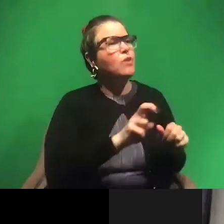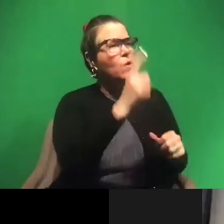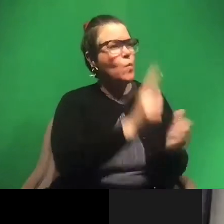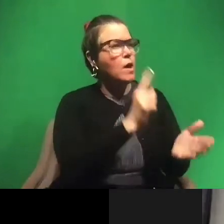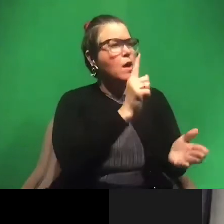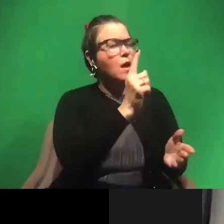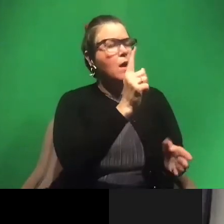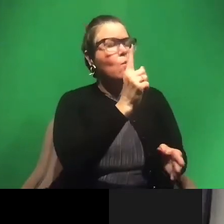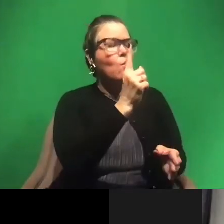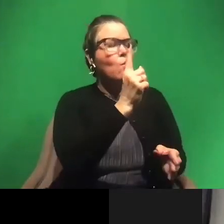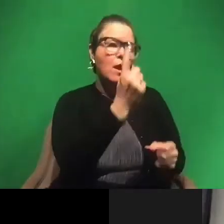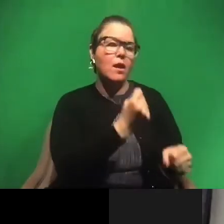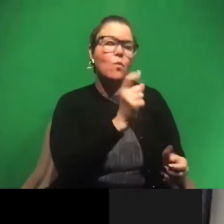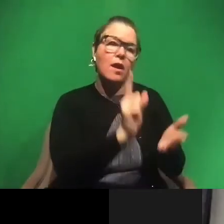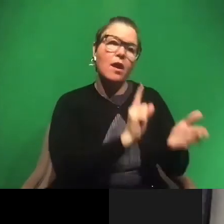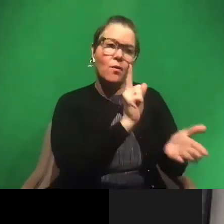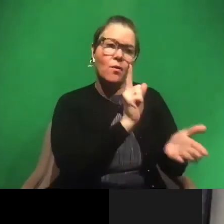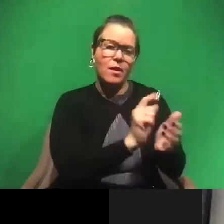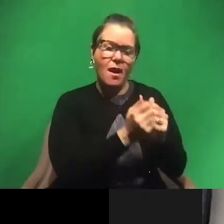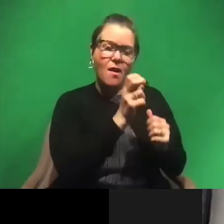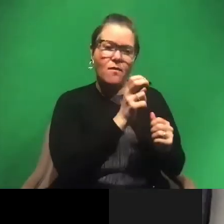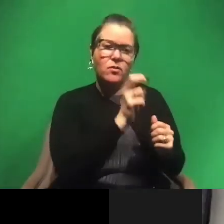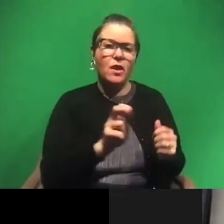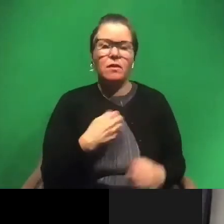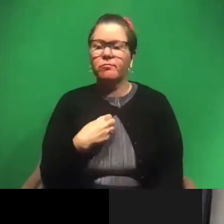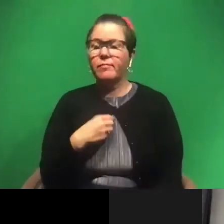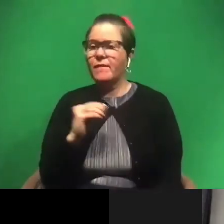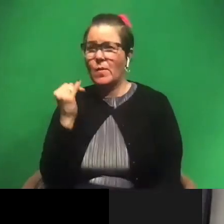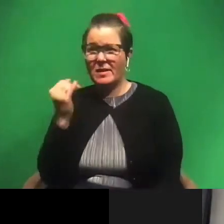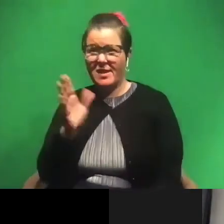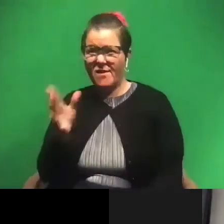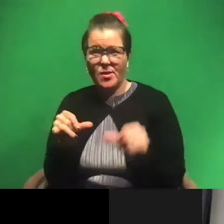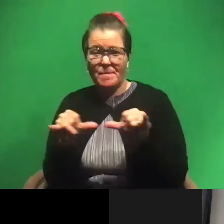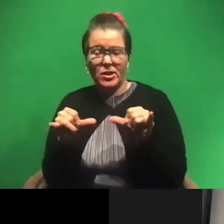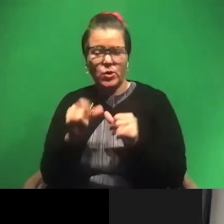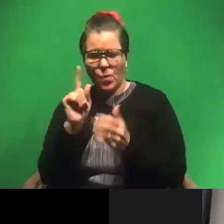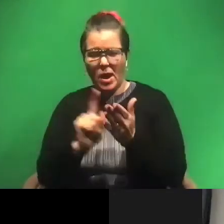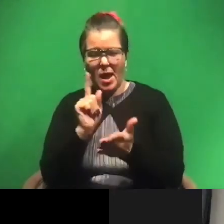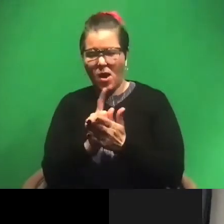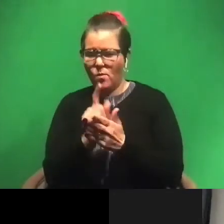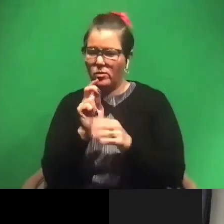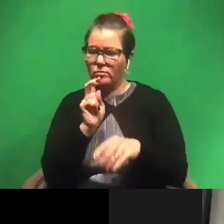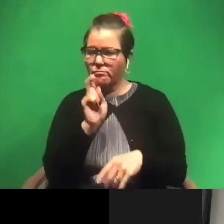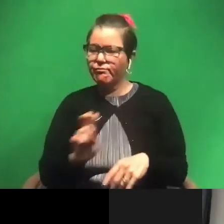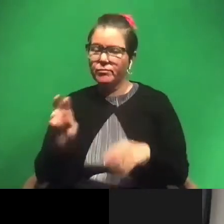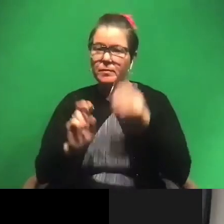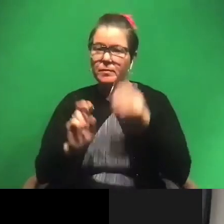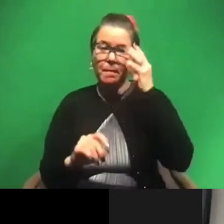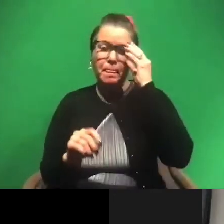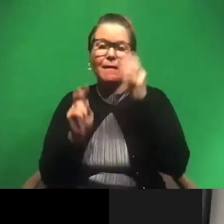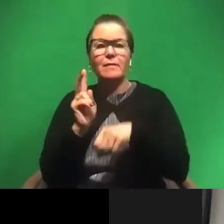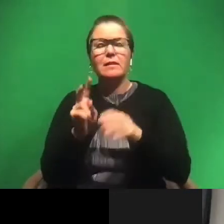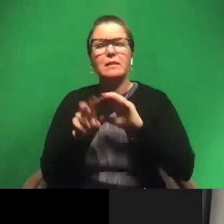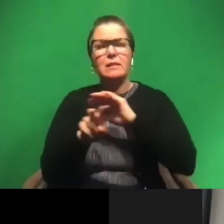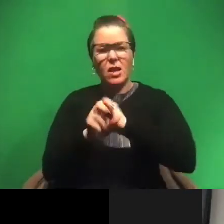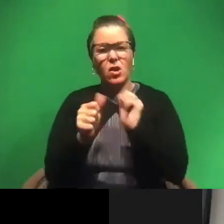idea. Yeah, I don't know. I've never measured that. Let's think. I think that a snail could go pretty far in an